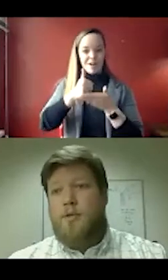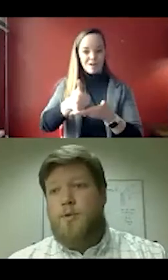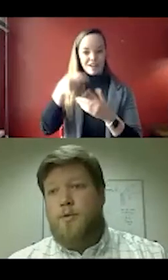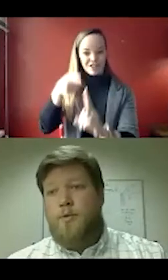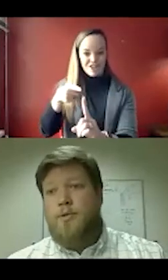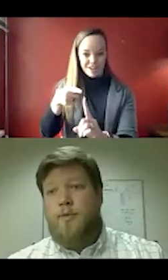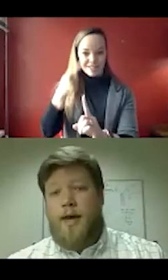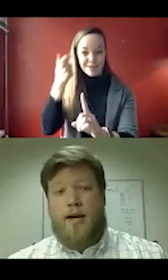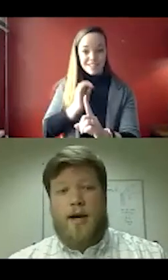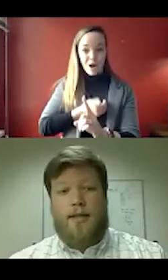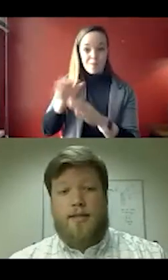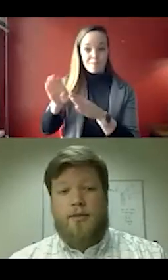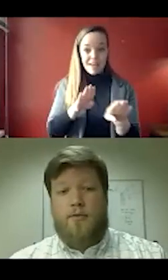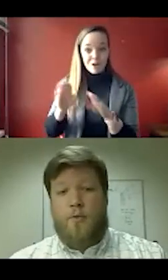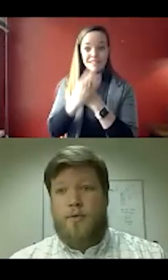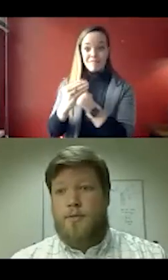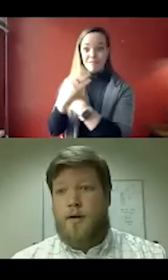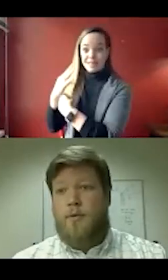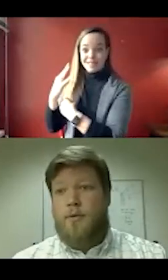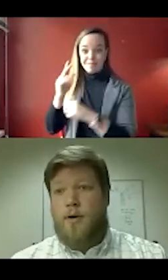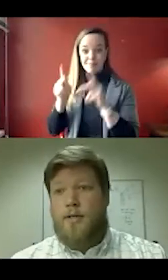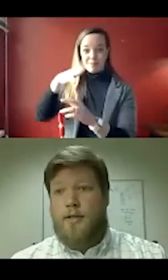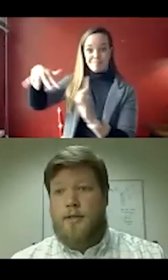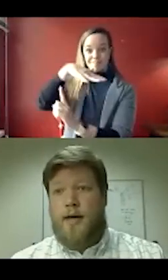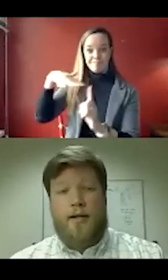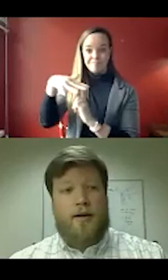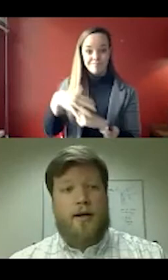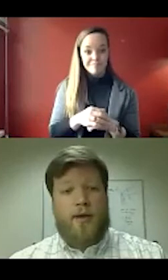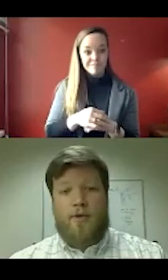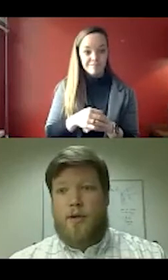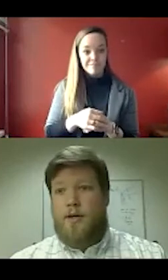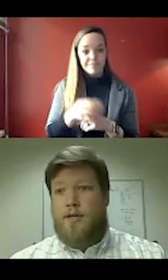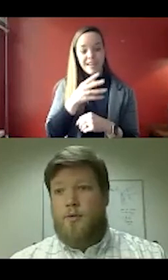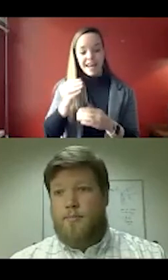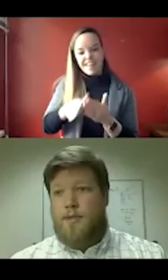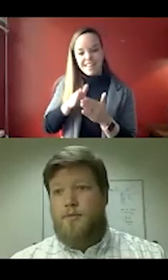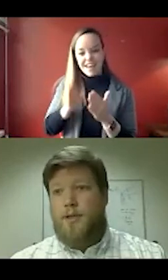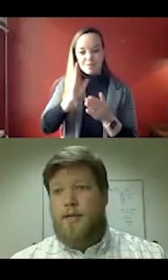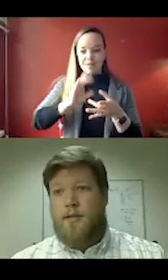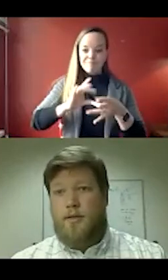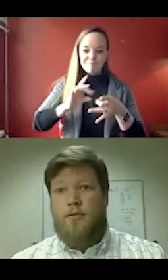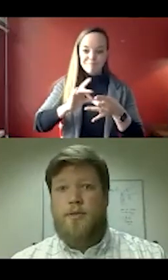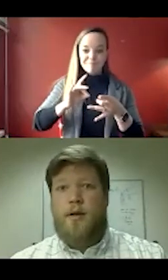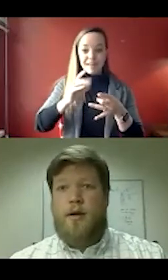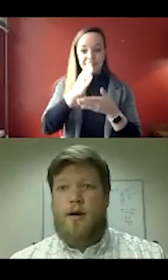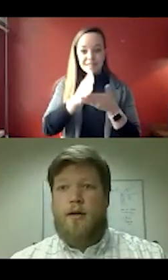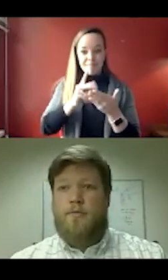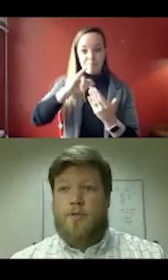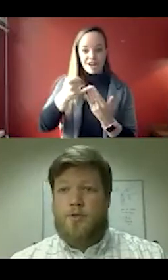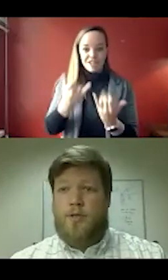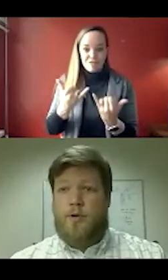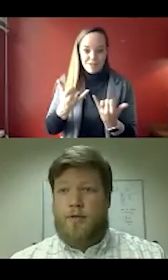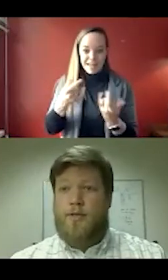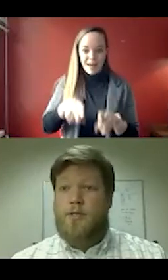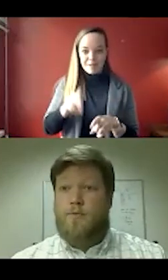And once we go through some of that, I'd like to take a look forward to some ongoing projects that we have going on at URMC related to the use of